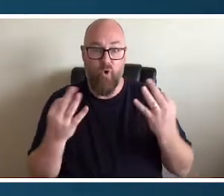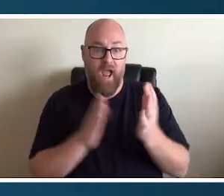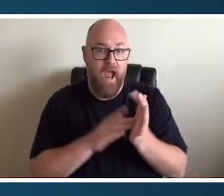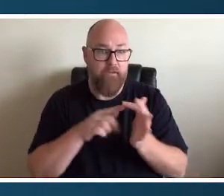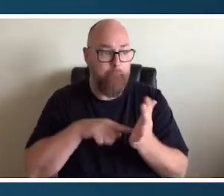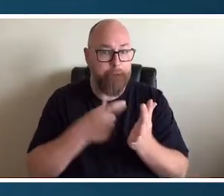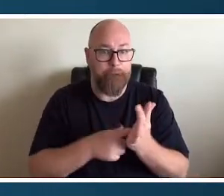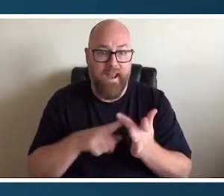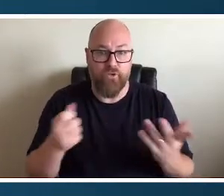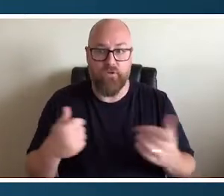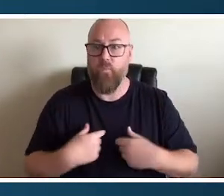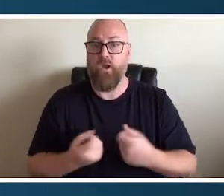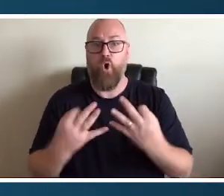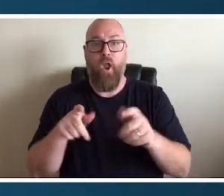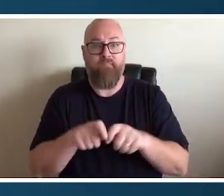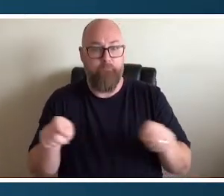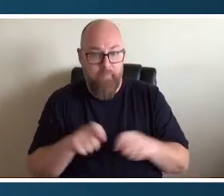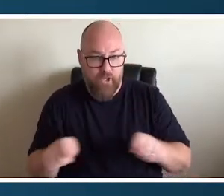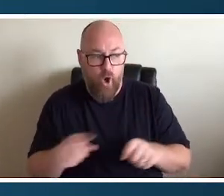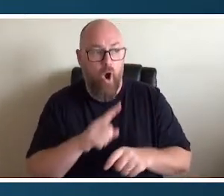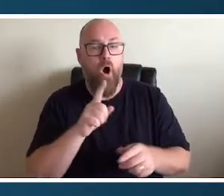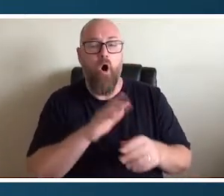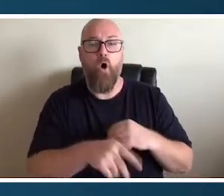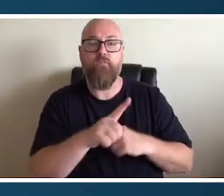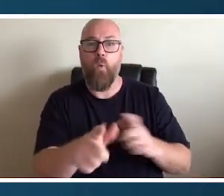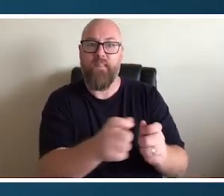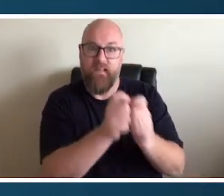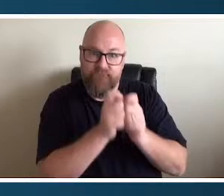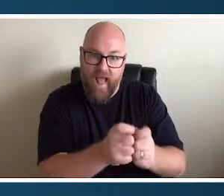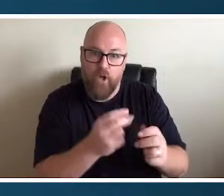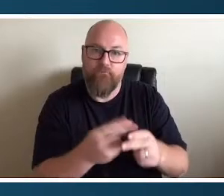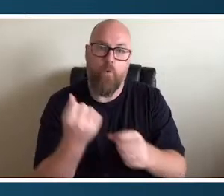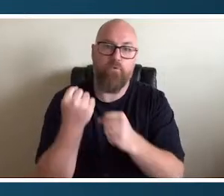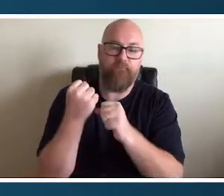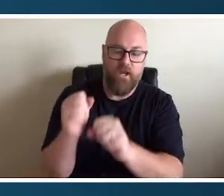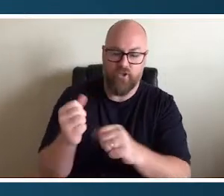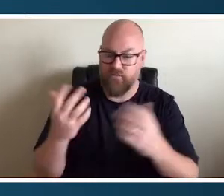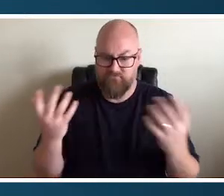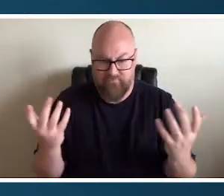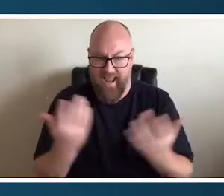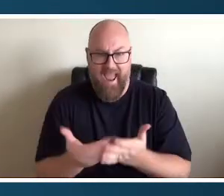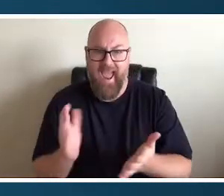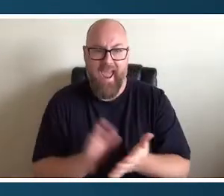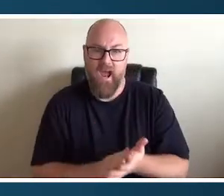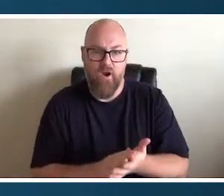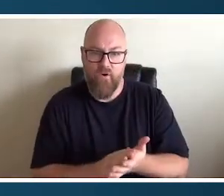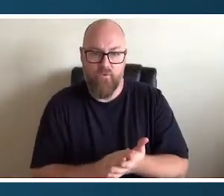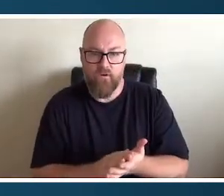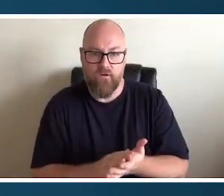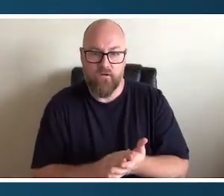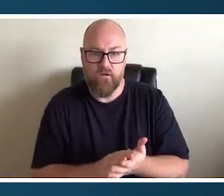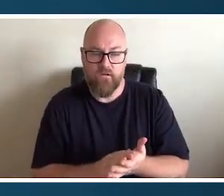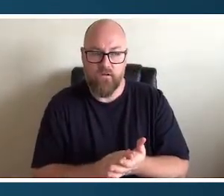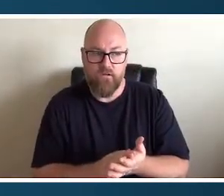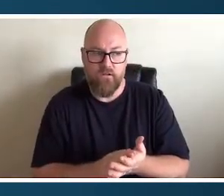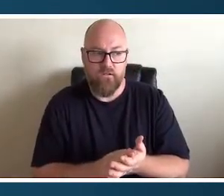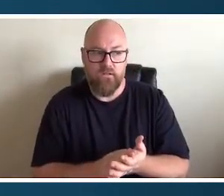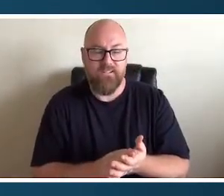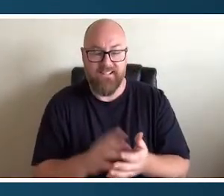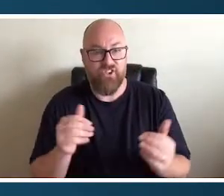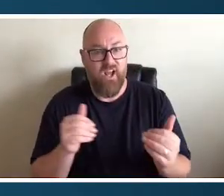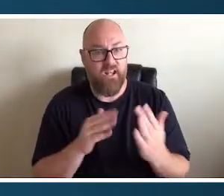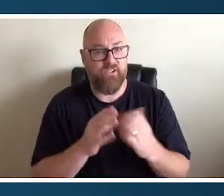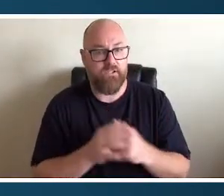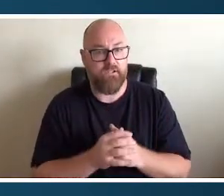of prevention, garnering support and funding for such initiatives is challenging. Consequently,